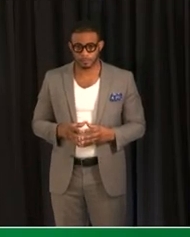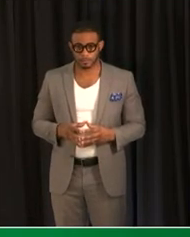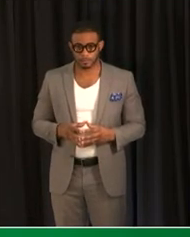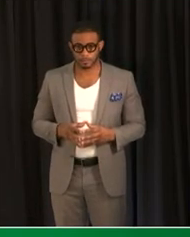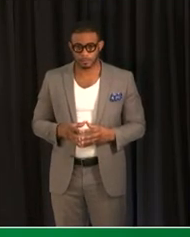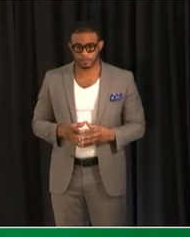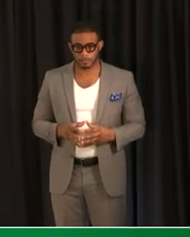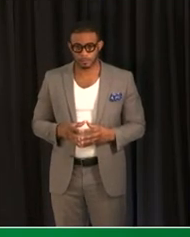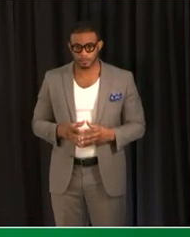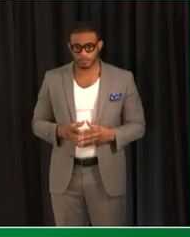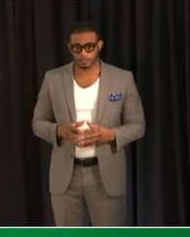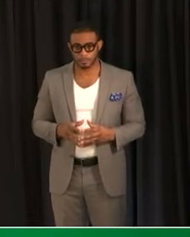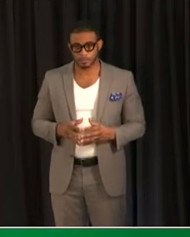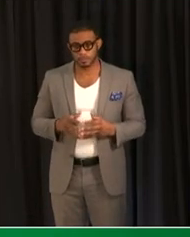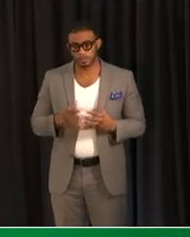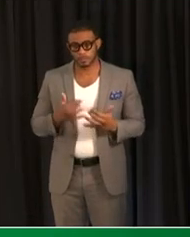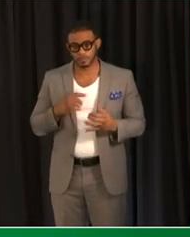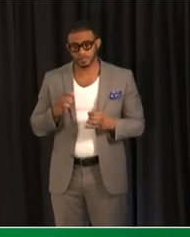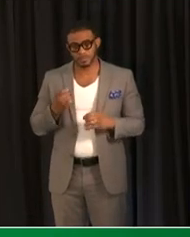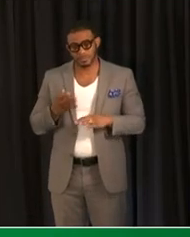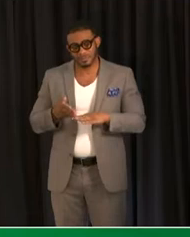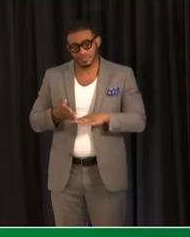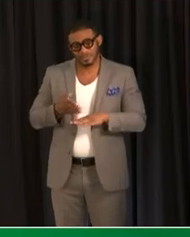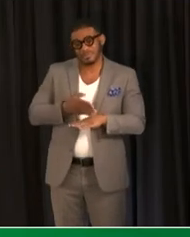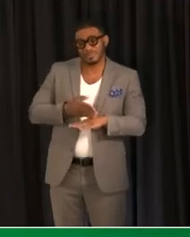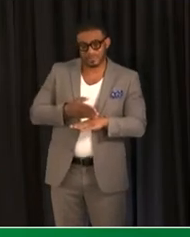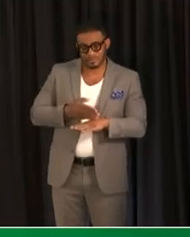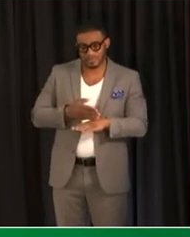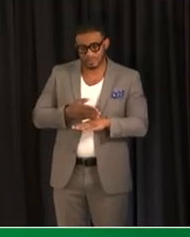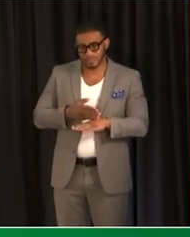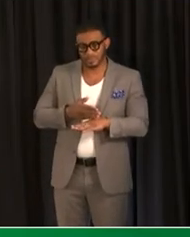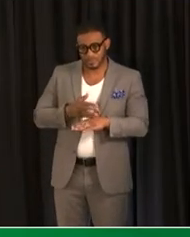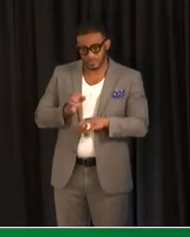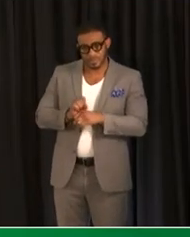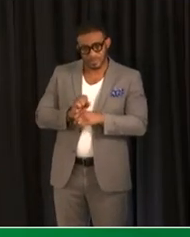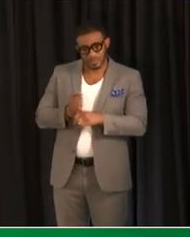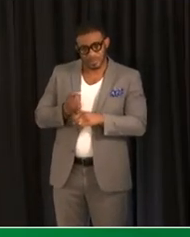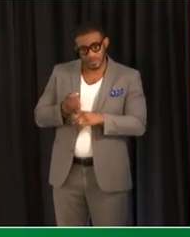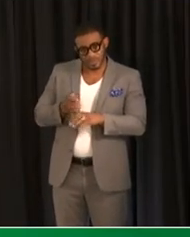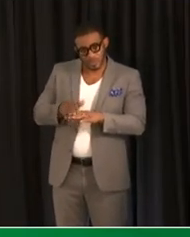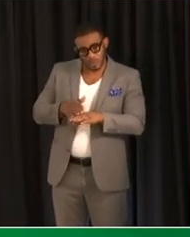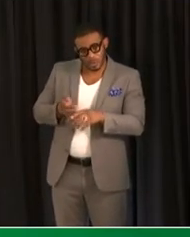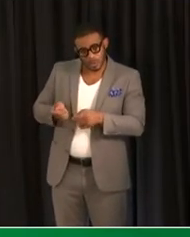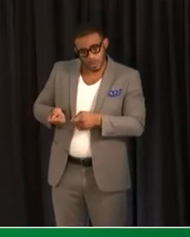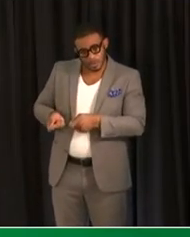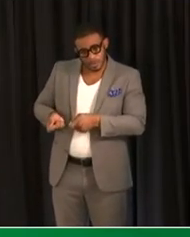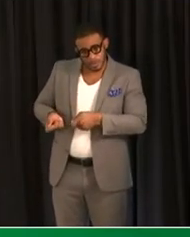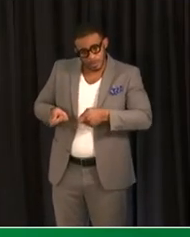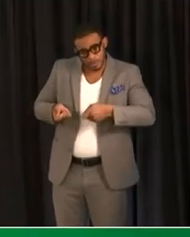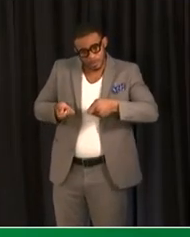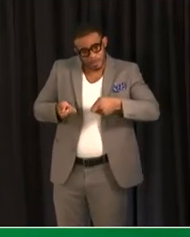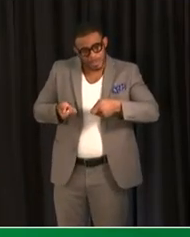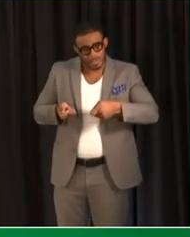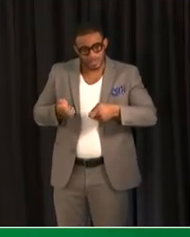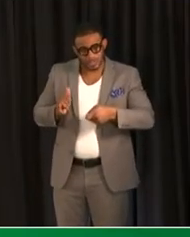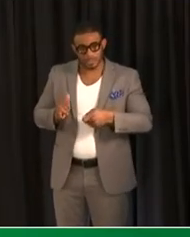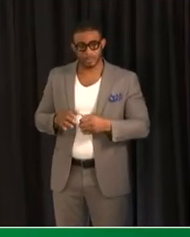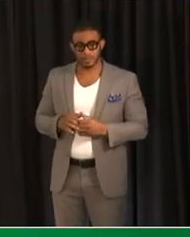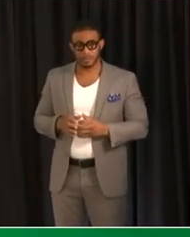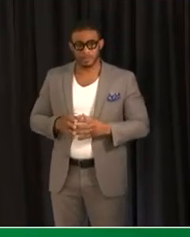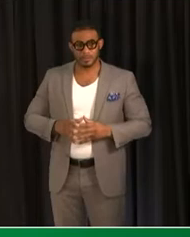más. Now we are doing better. The work it's more